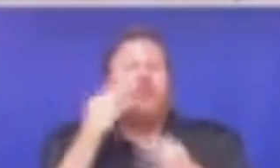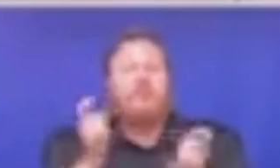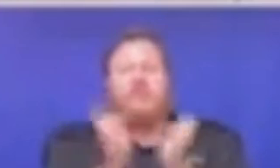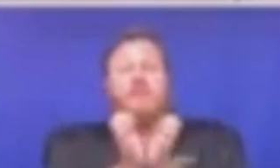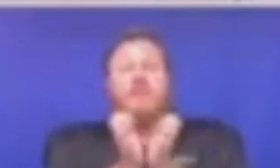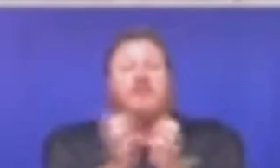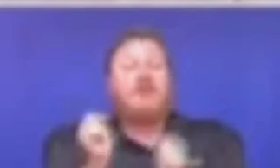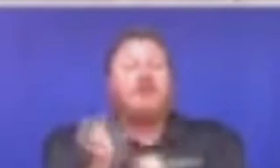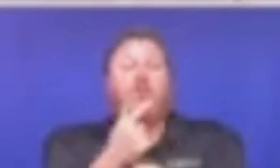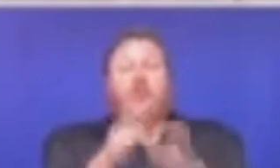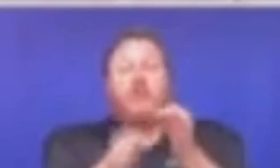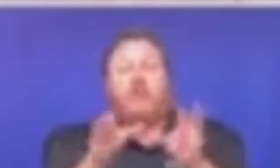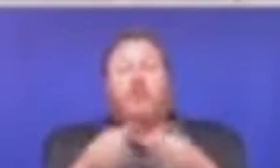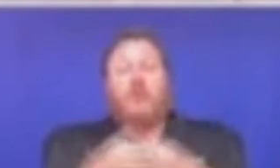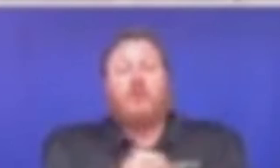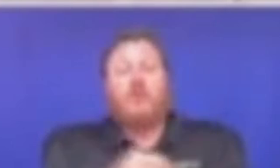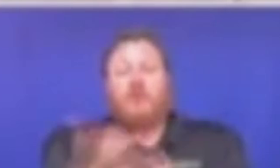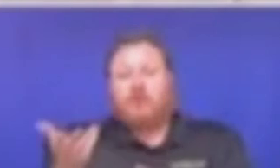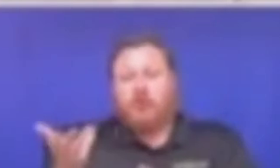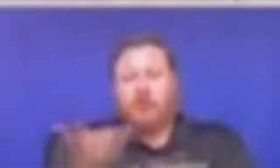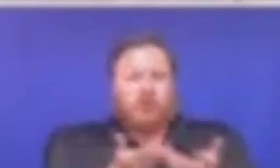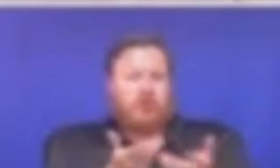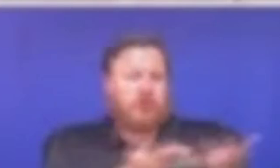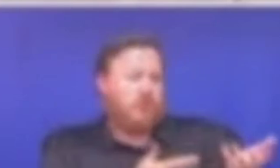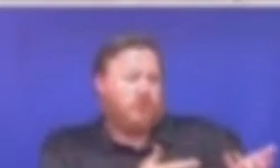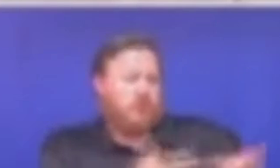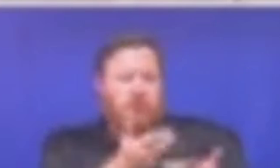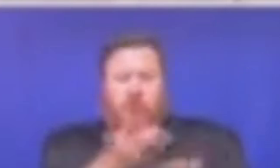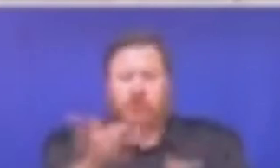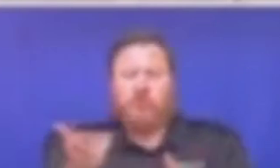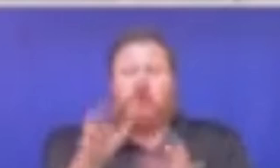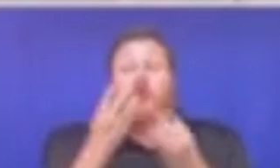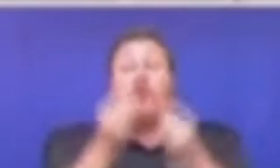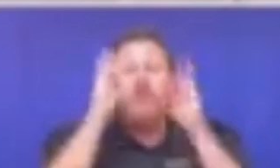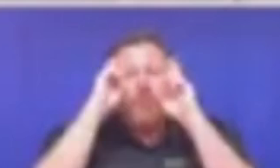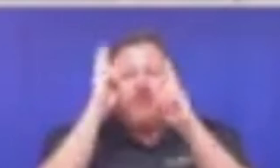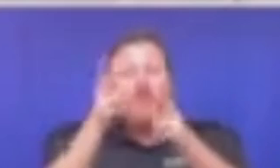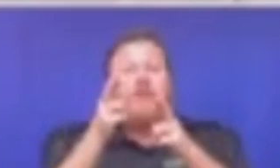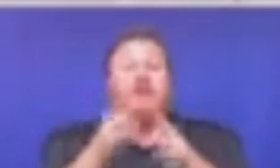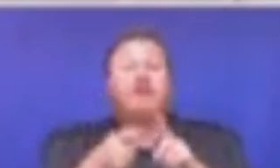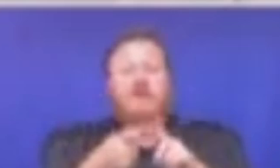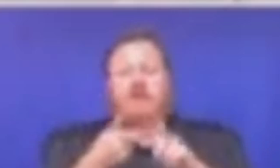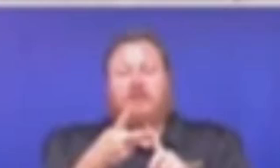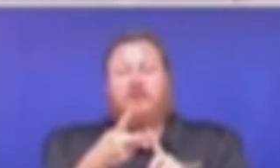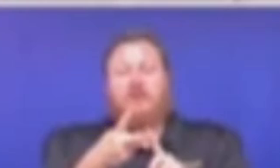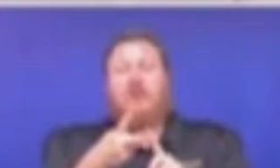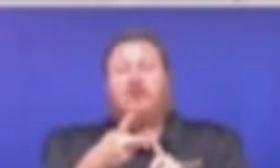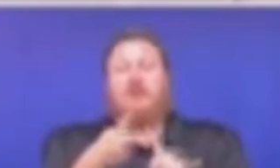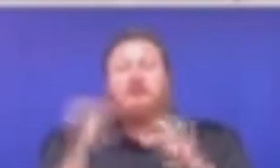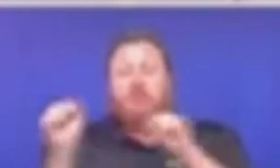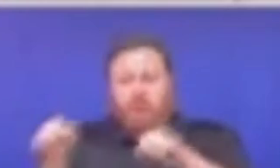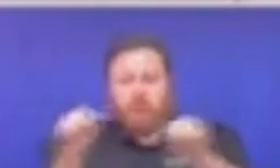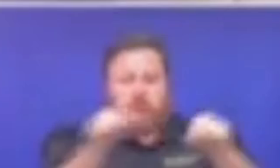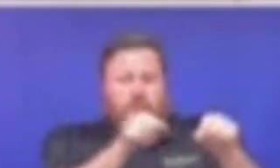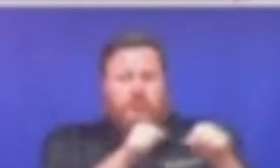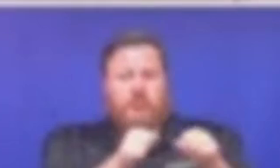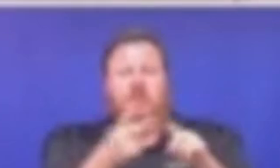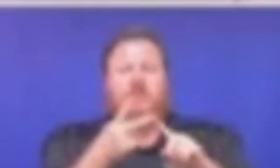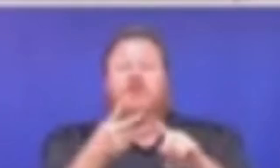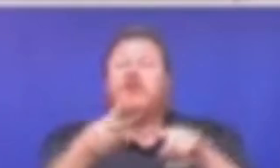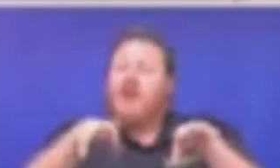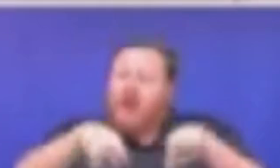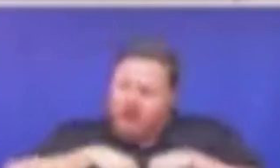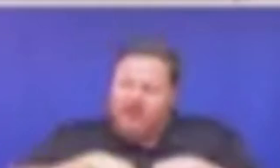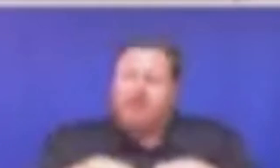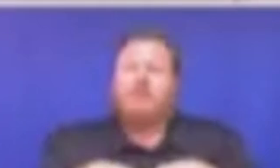we engage with each other with respect, with recognition, and with